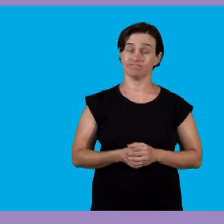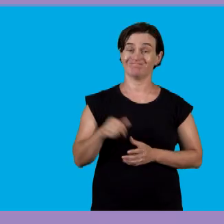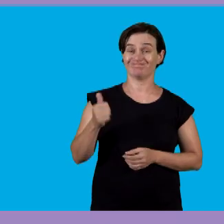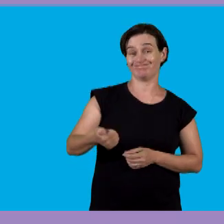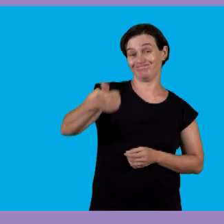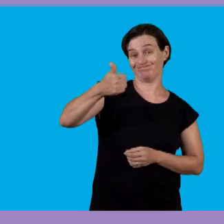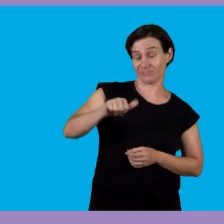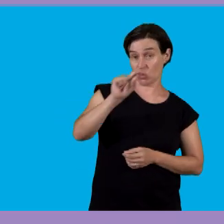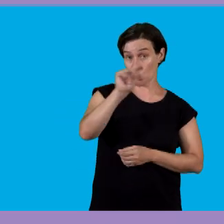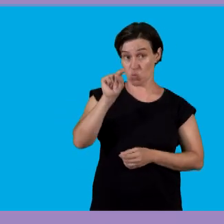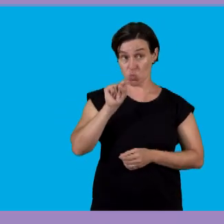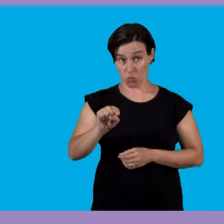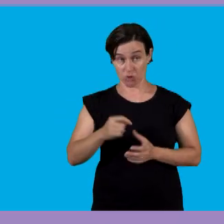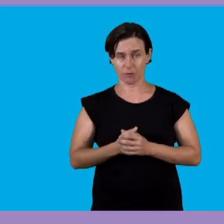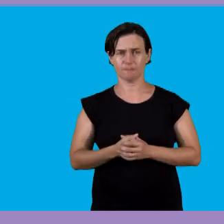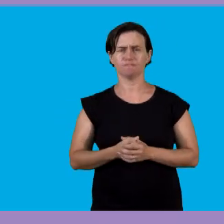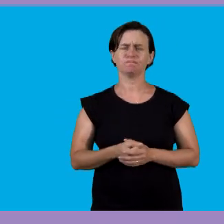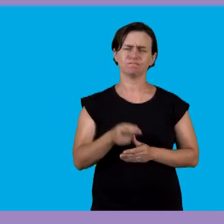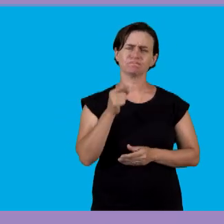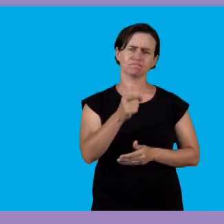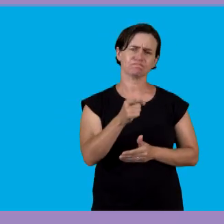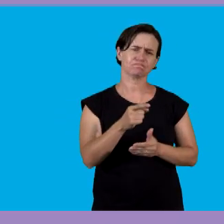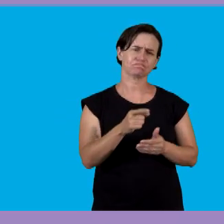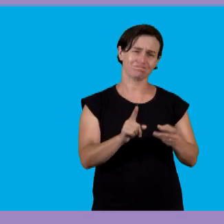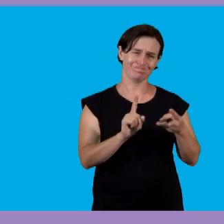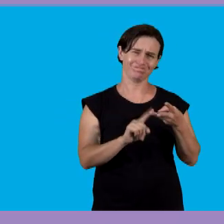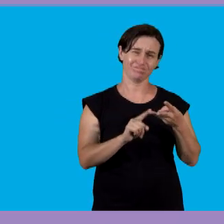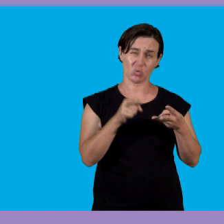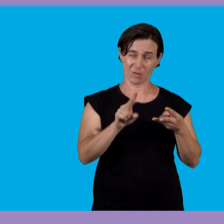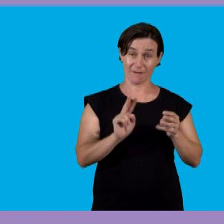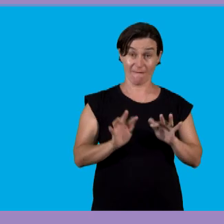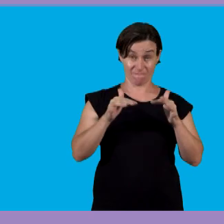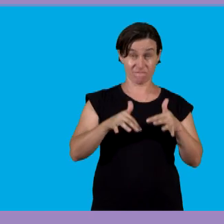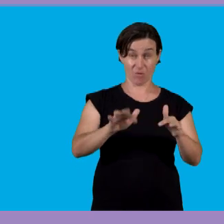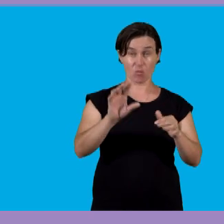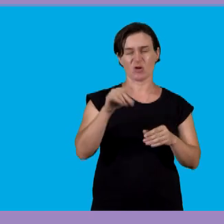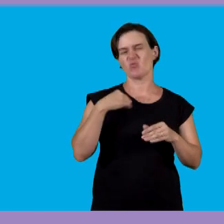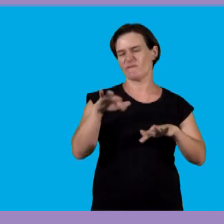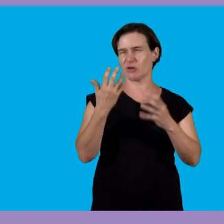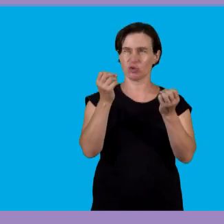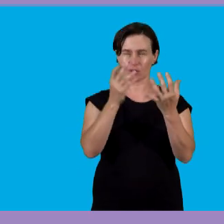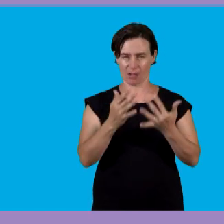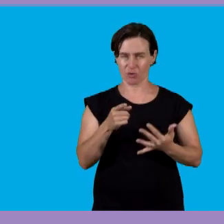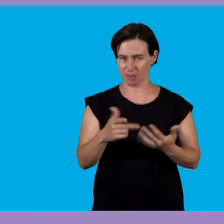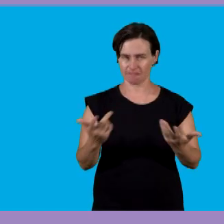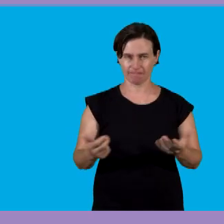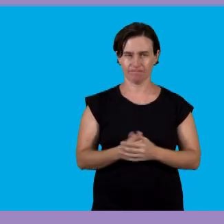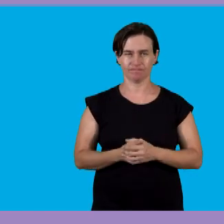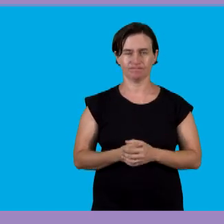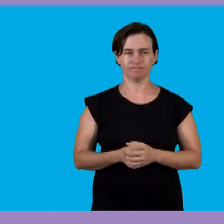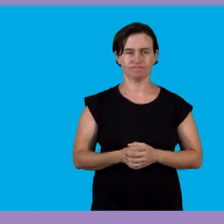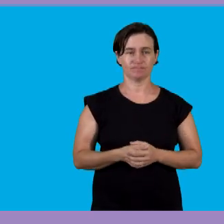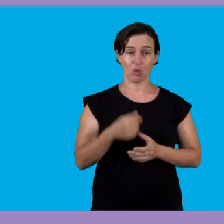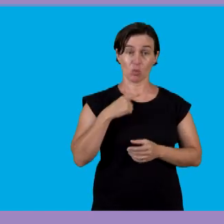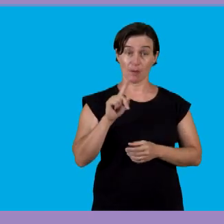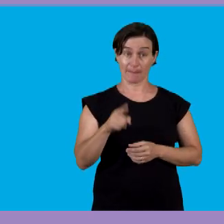our next question. So here again, we've been given that flow diagram that we've already calculated, and we are supposed to fill in the